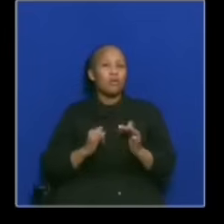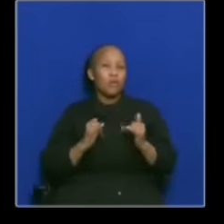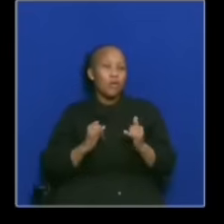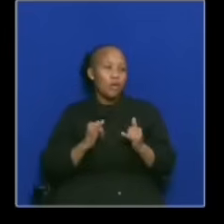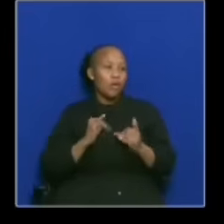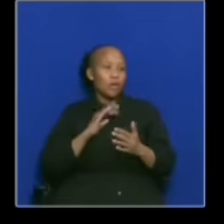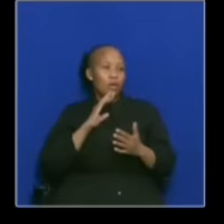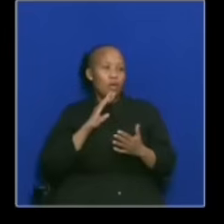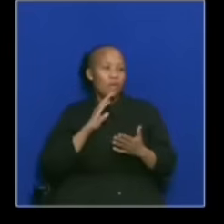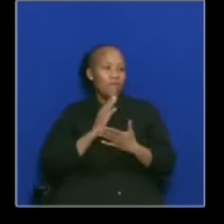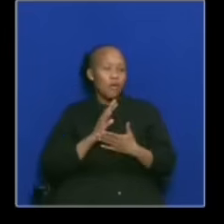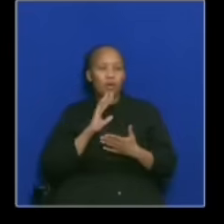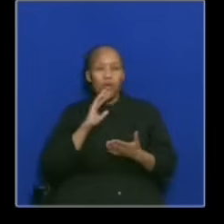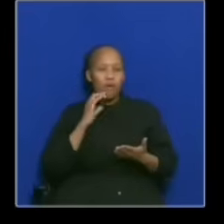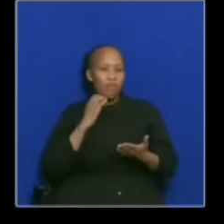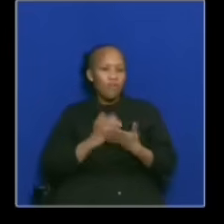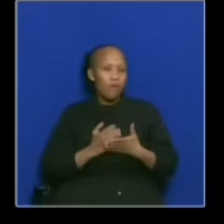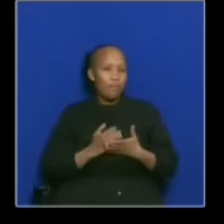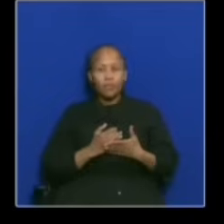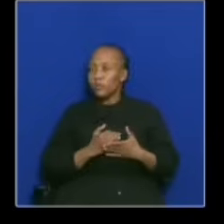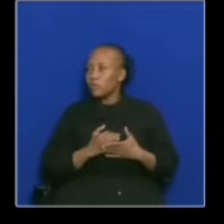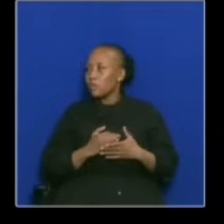General Carne himself,